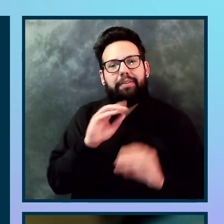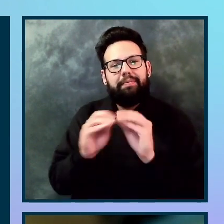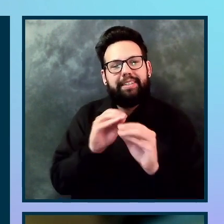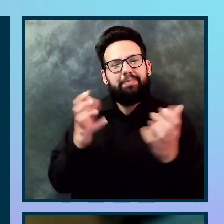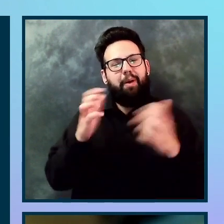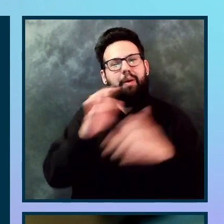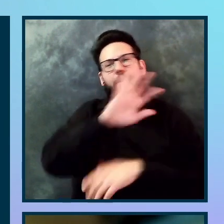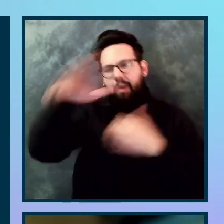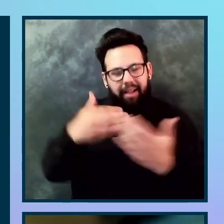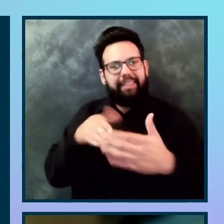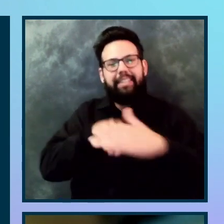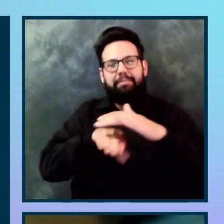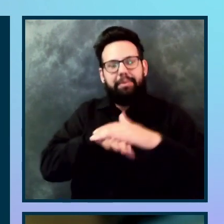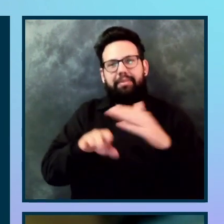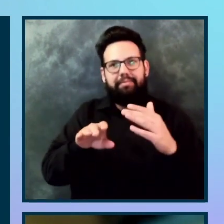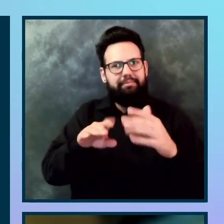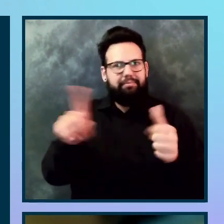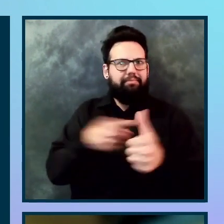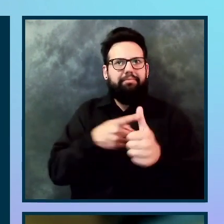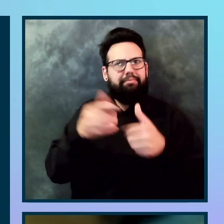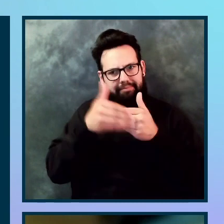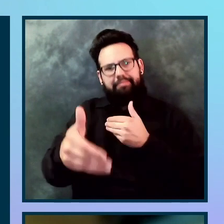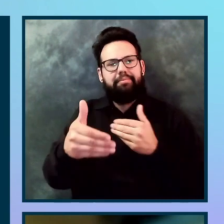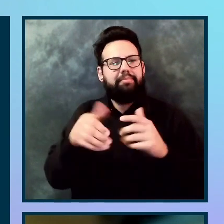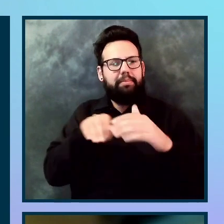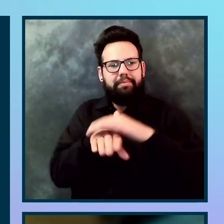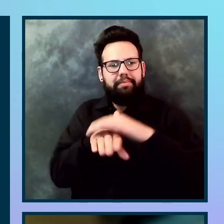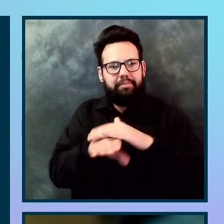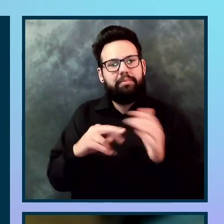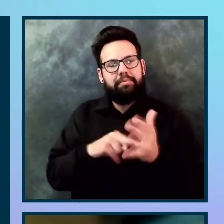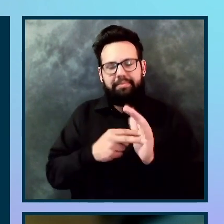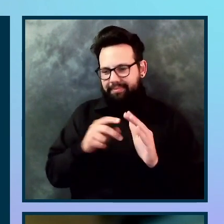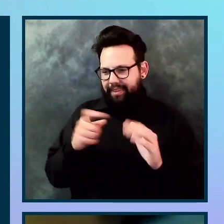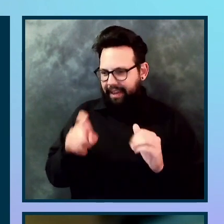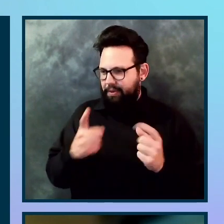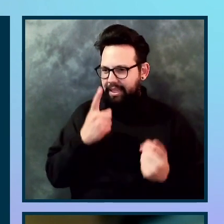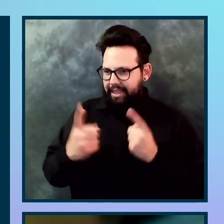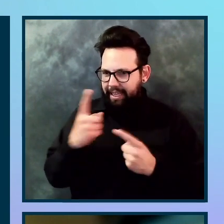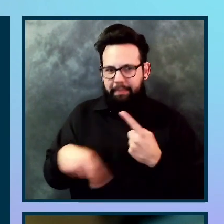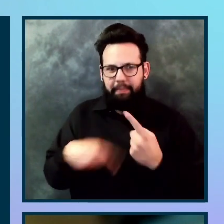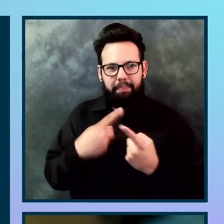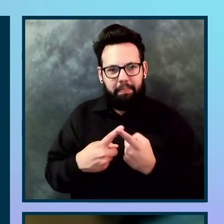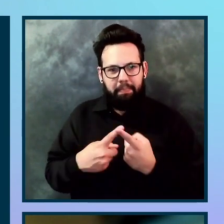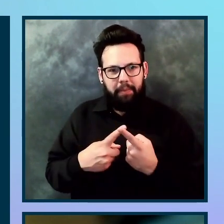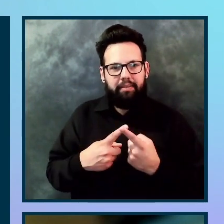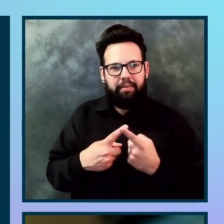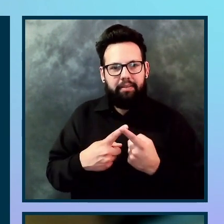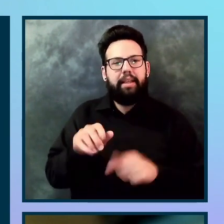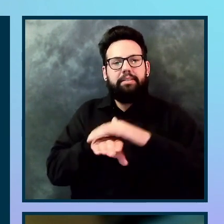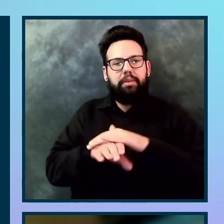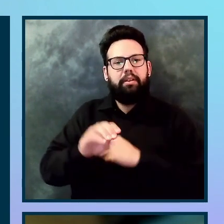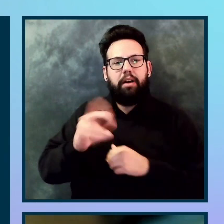start. And one of the things to help us with that is we really need to start thinking about the accessible object models.